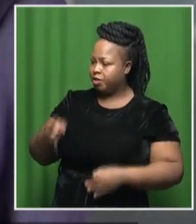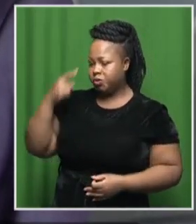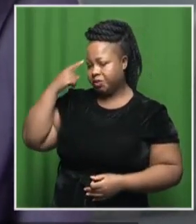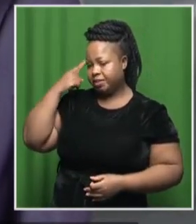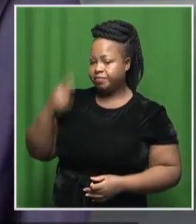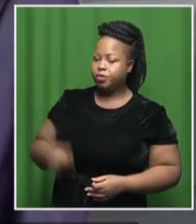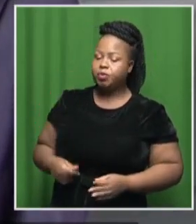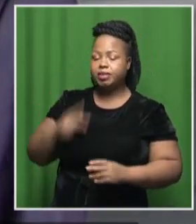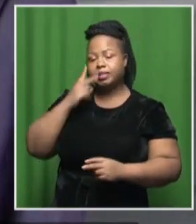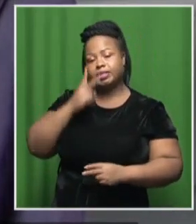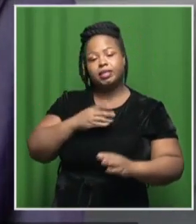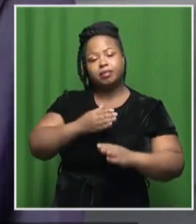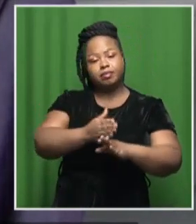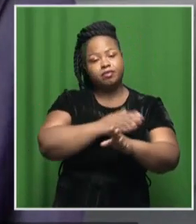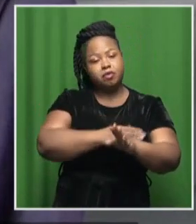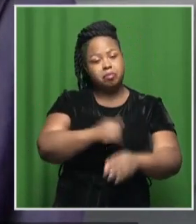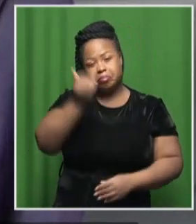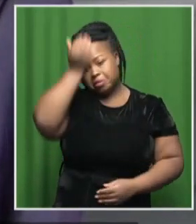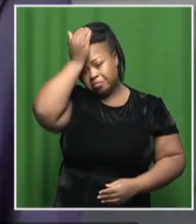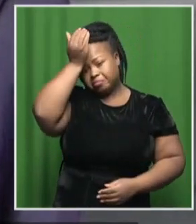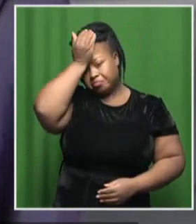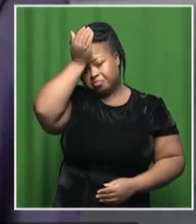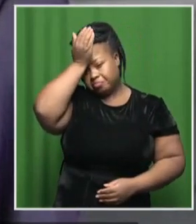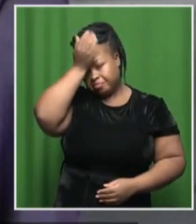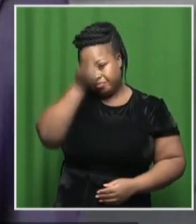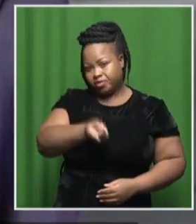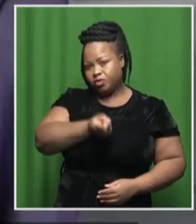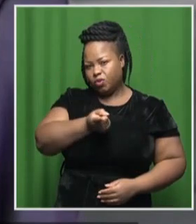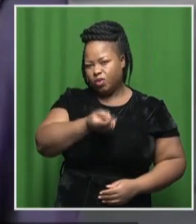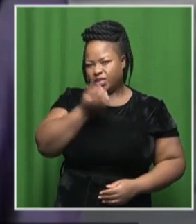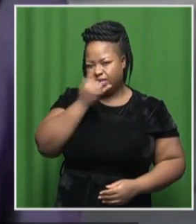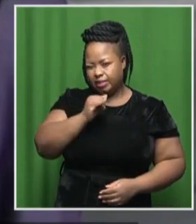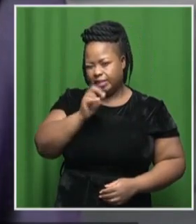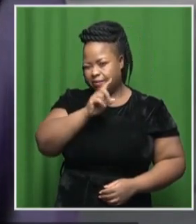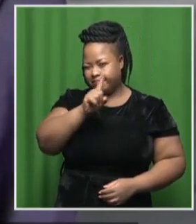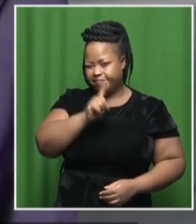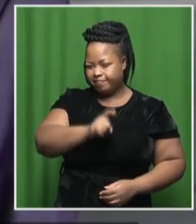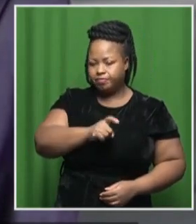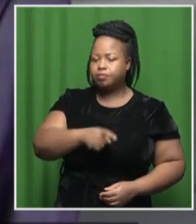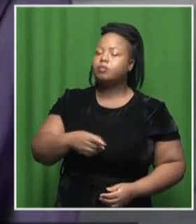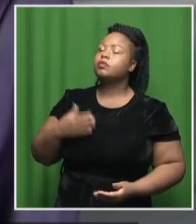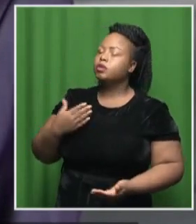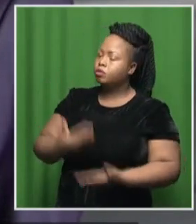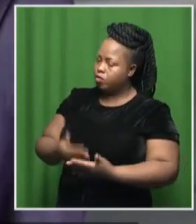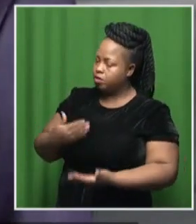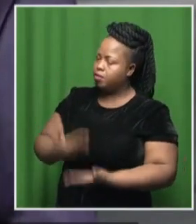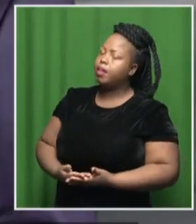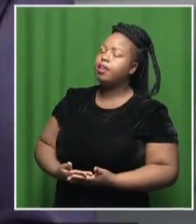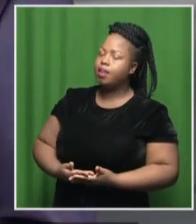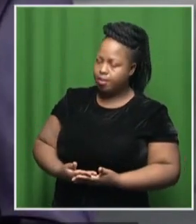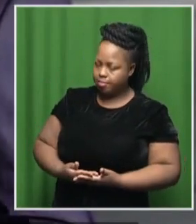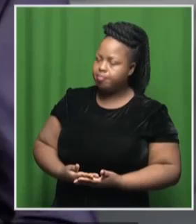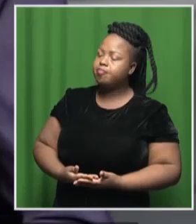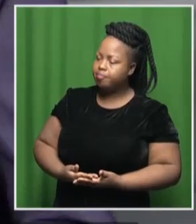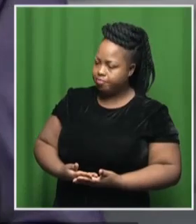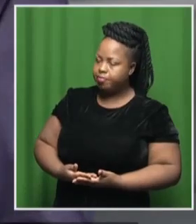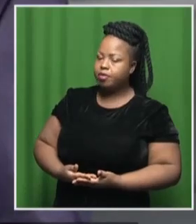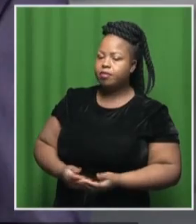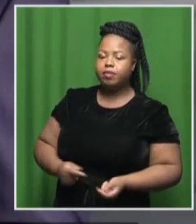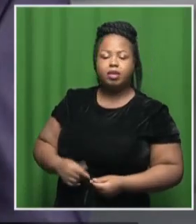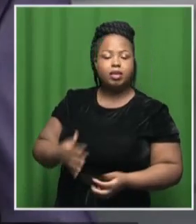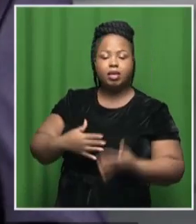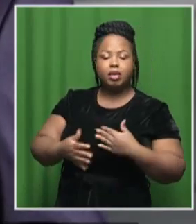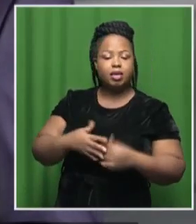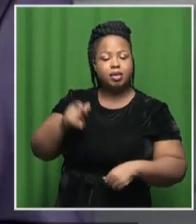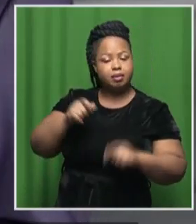former President Jacob Zuma here? Because I know that's still in contest as well. It's possible. We will welcome everyone